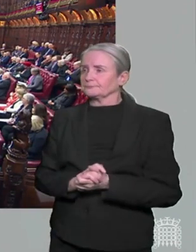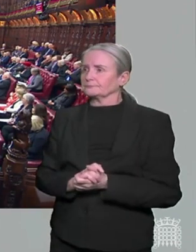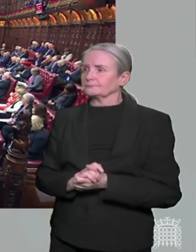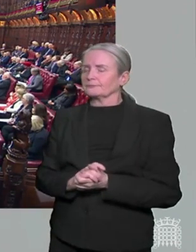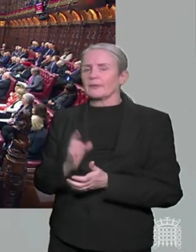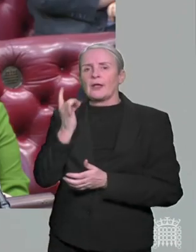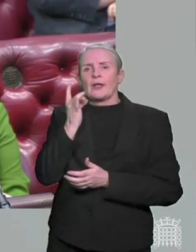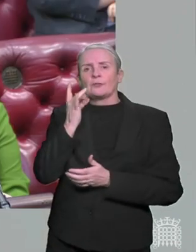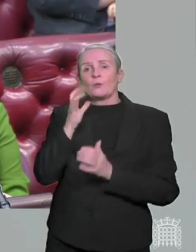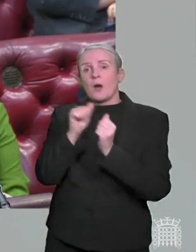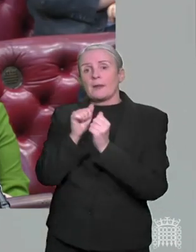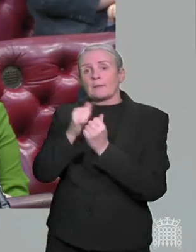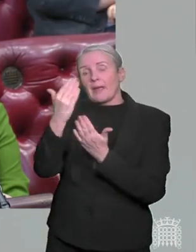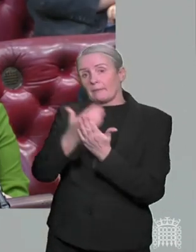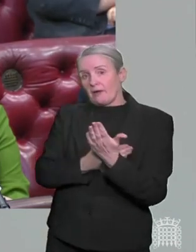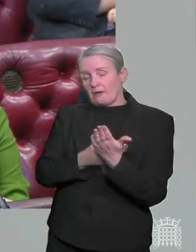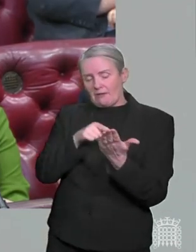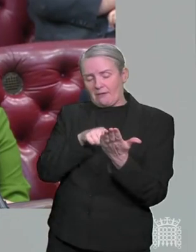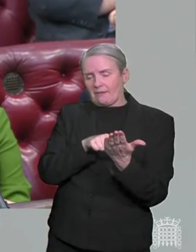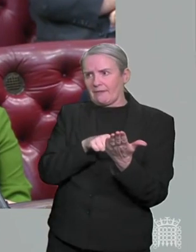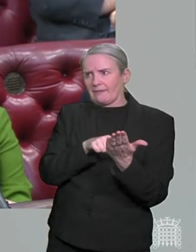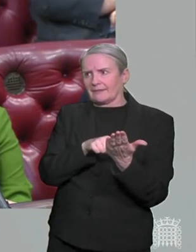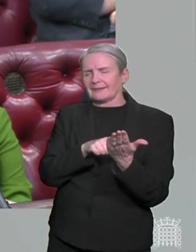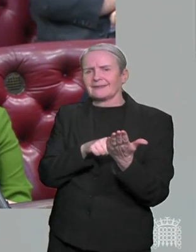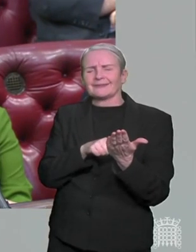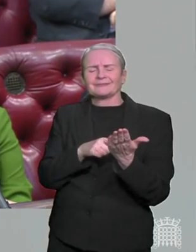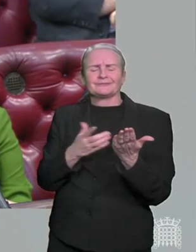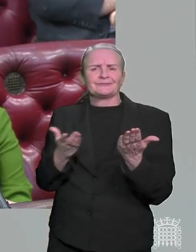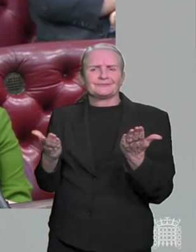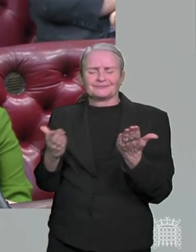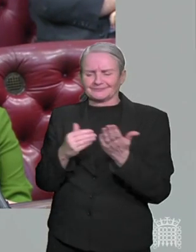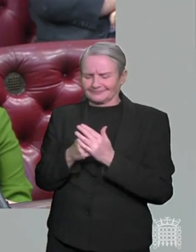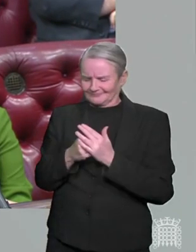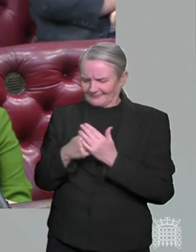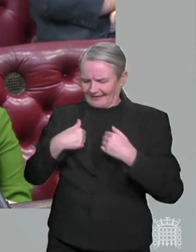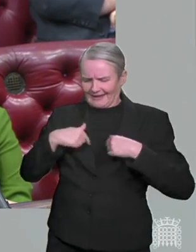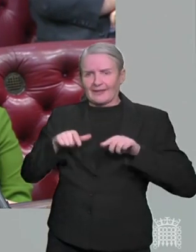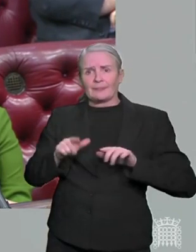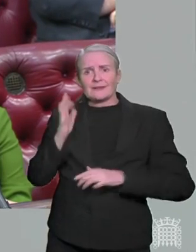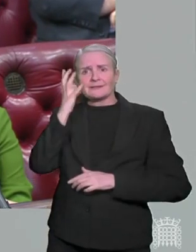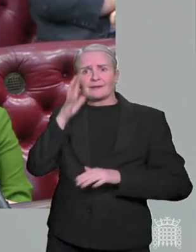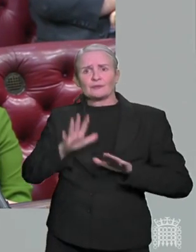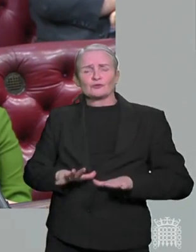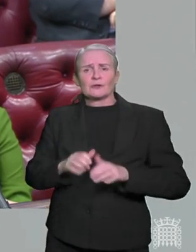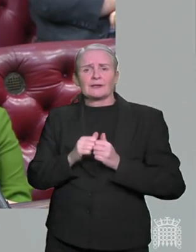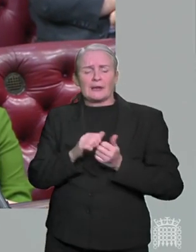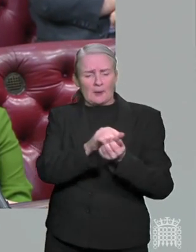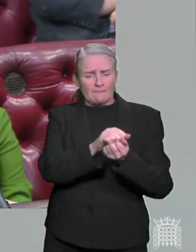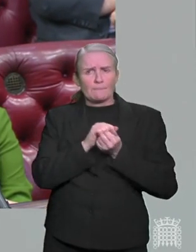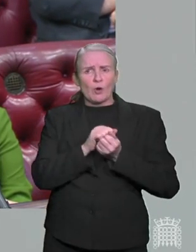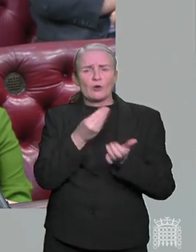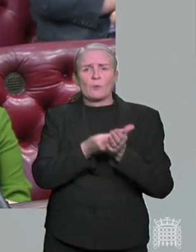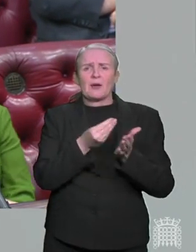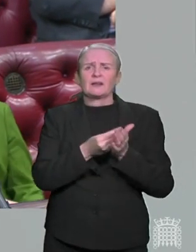paper, was it can't be right that individuals in this country can borrow money at 4%